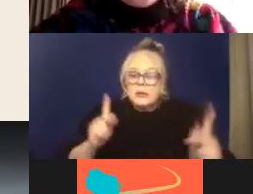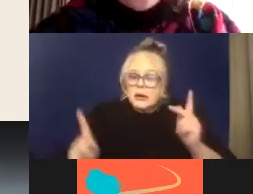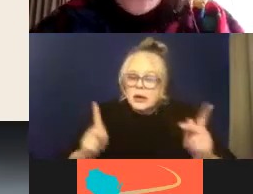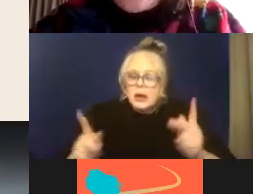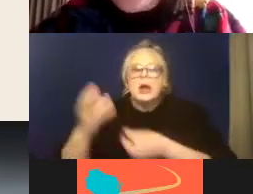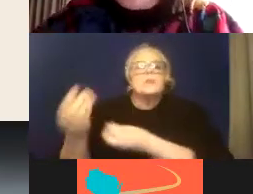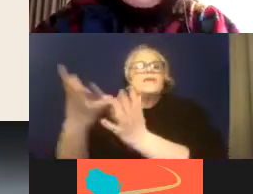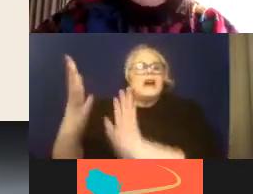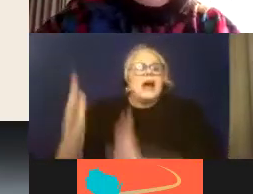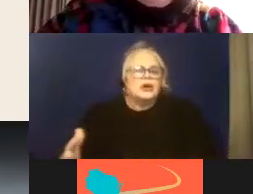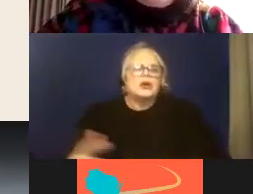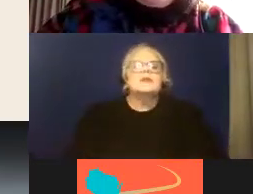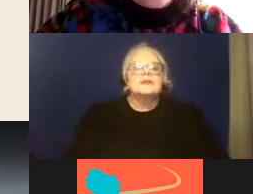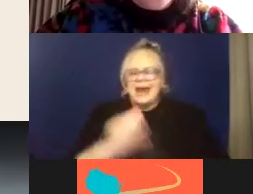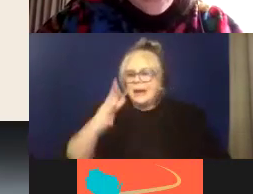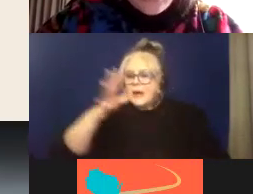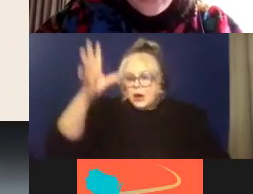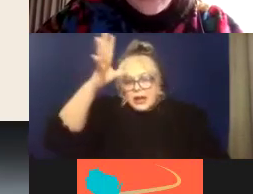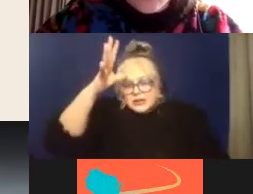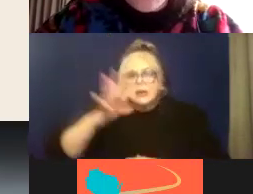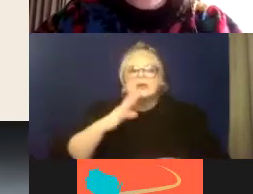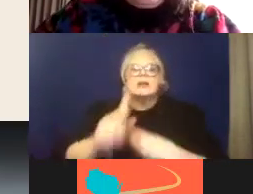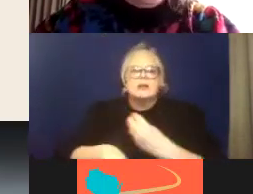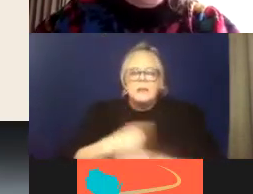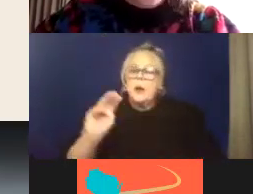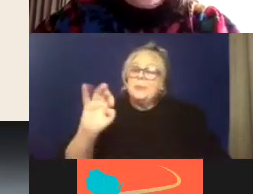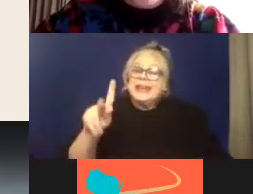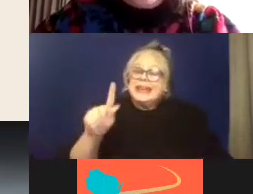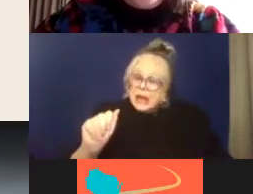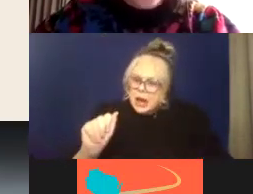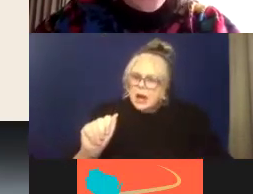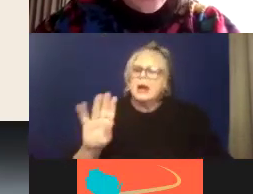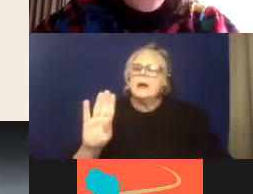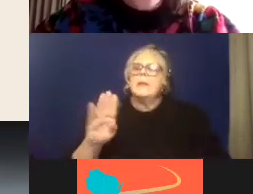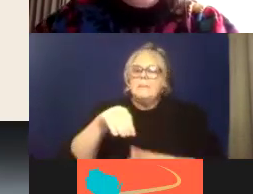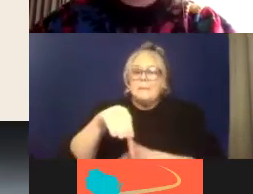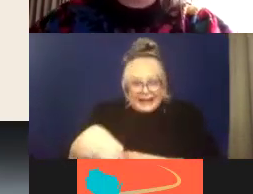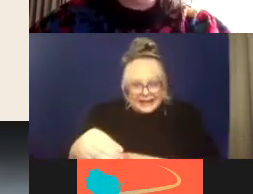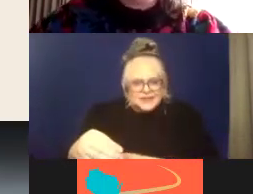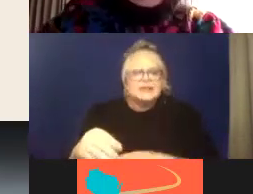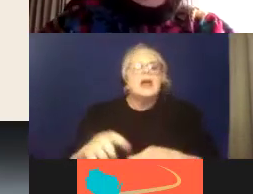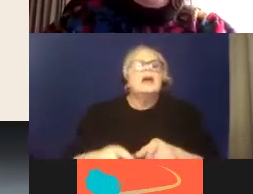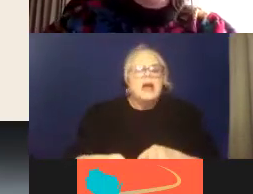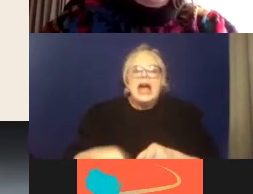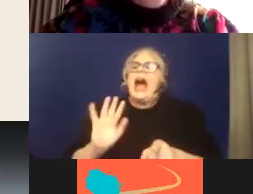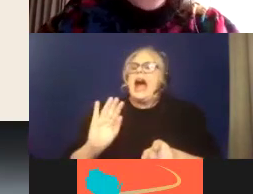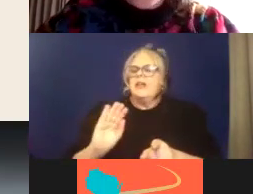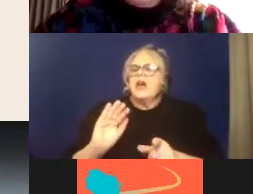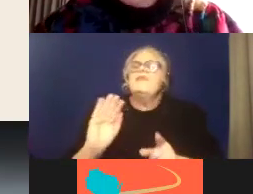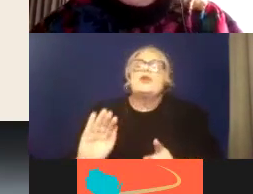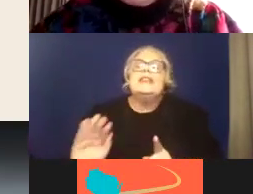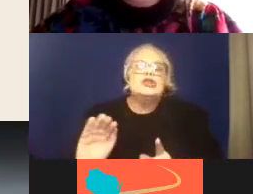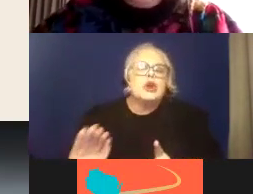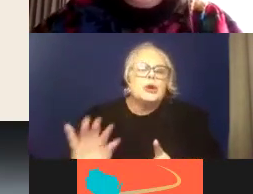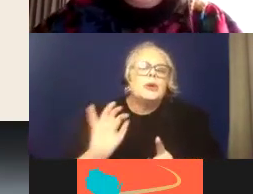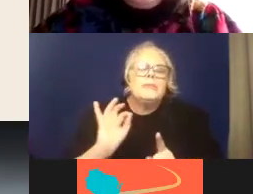and credibility. This focuses on fact-checking skills, assessing credibility of sources, recognizing potential bias in media,